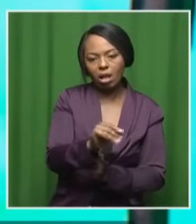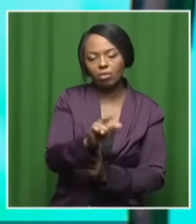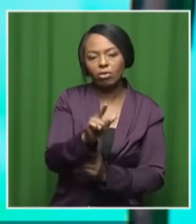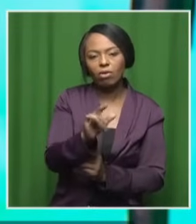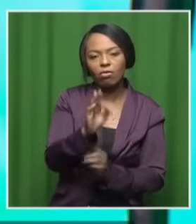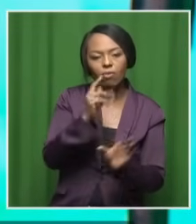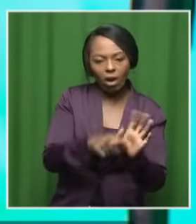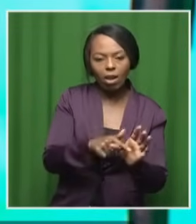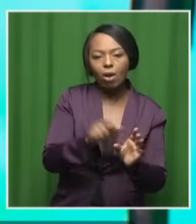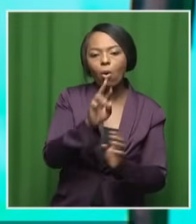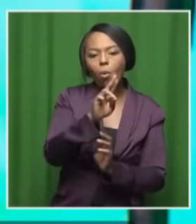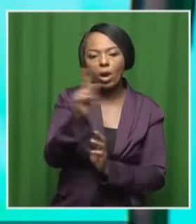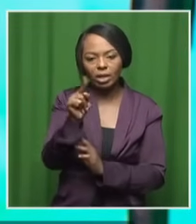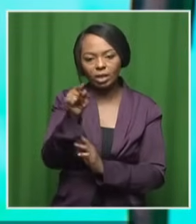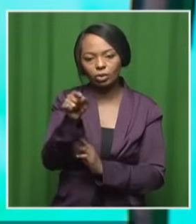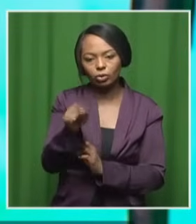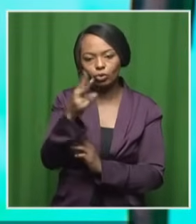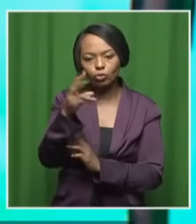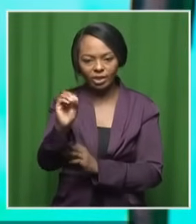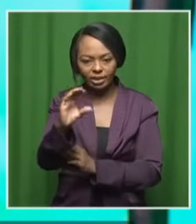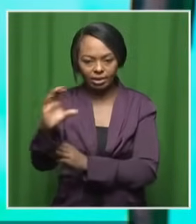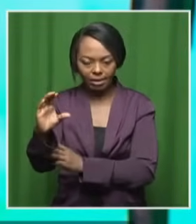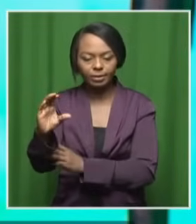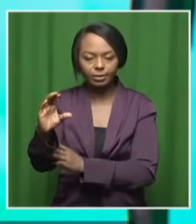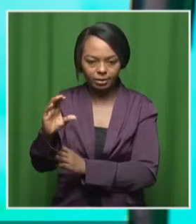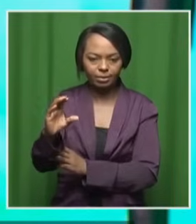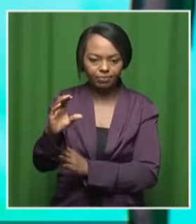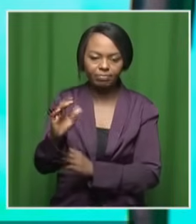even R1.20 predicted. So, you know, it's